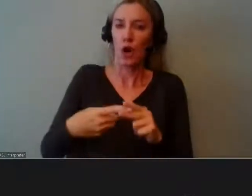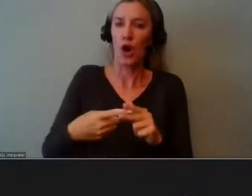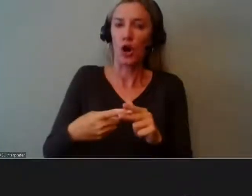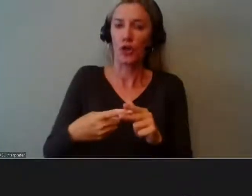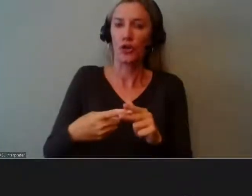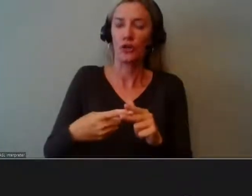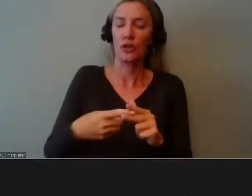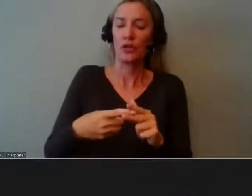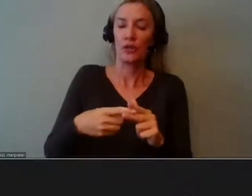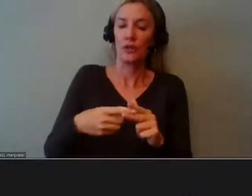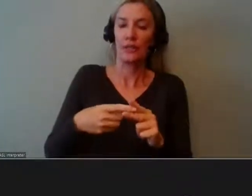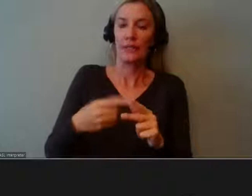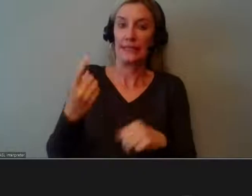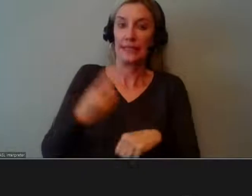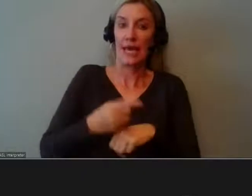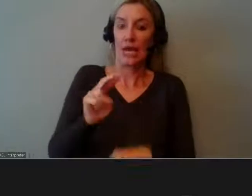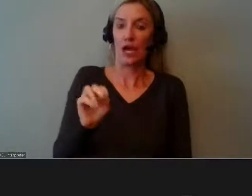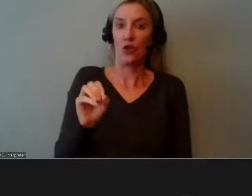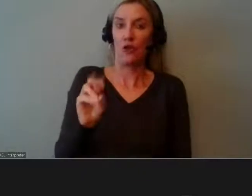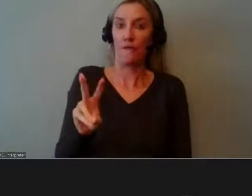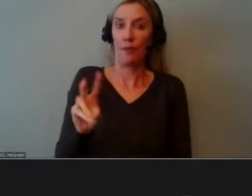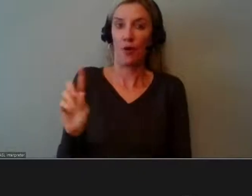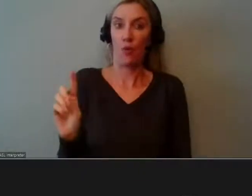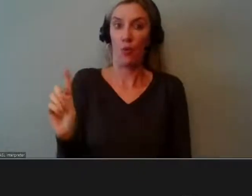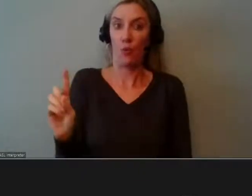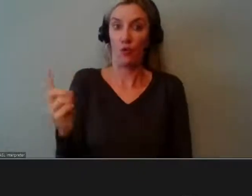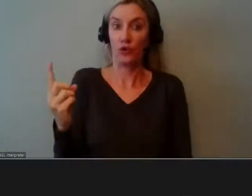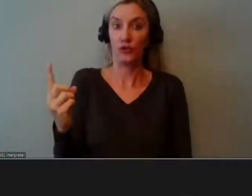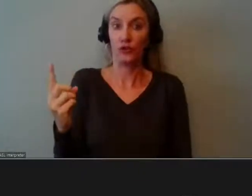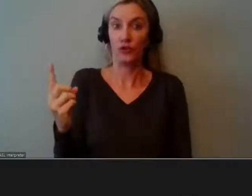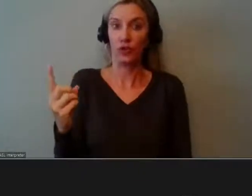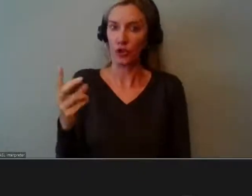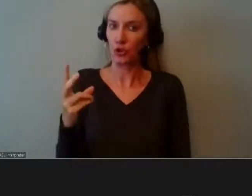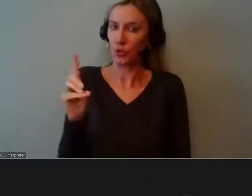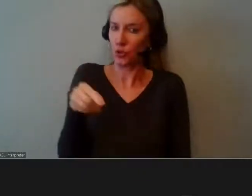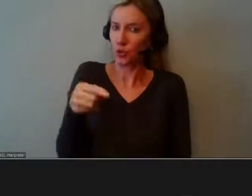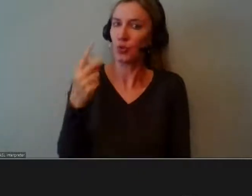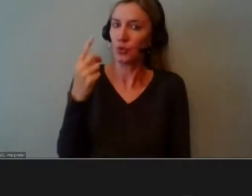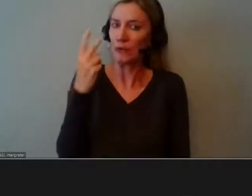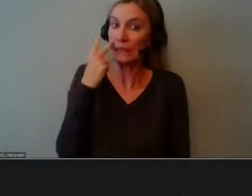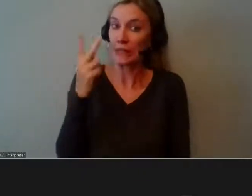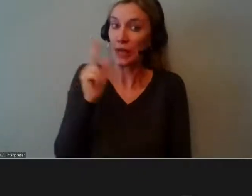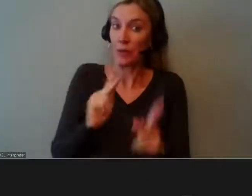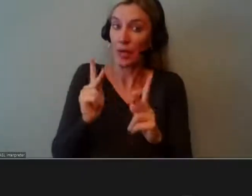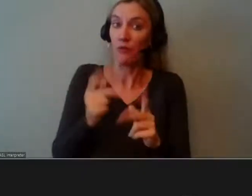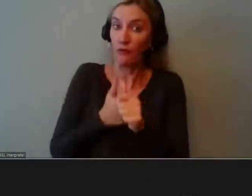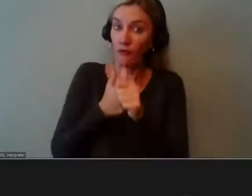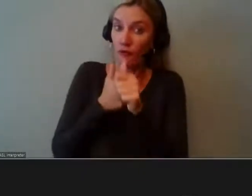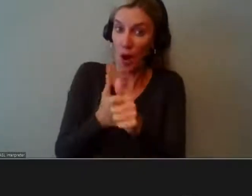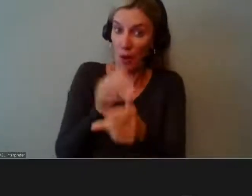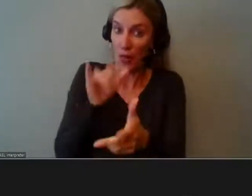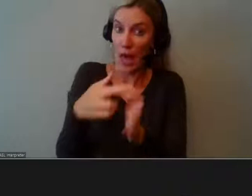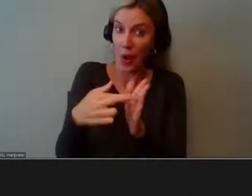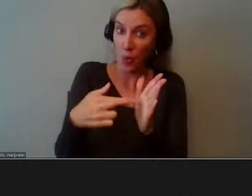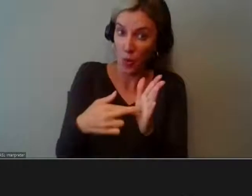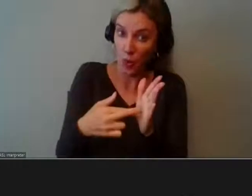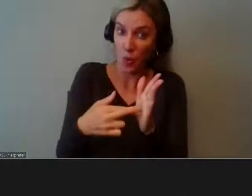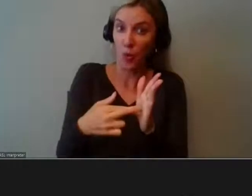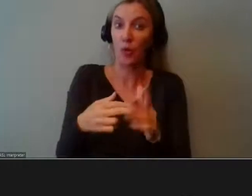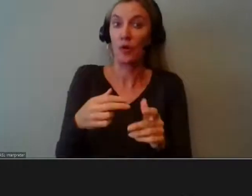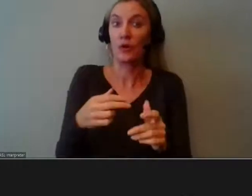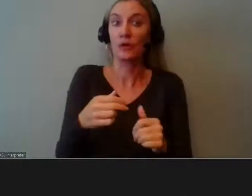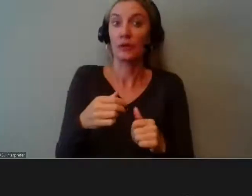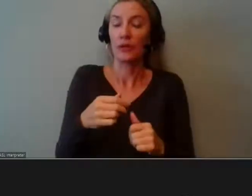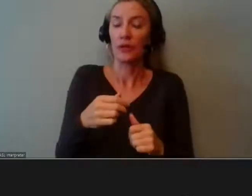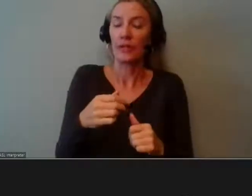I wondered, are you seeing compliance with that? And if you're not, what's